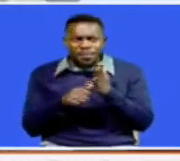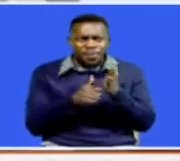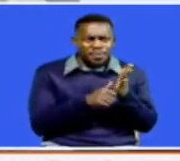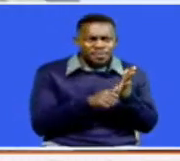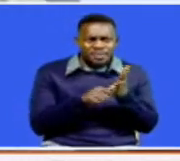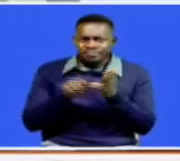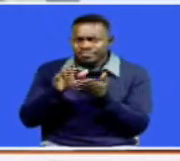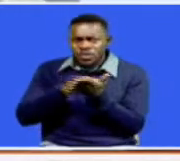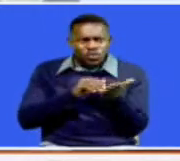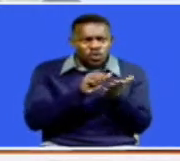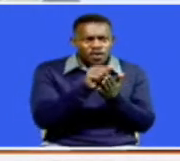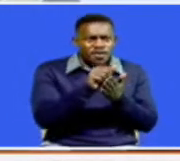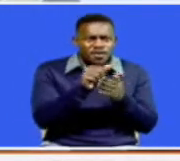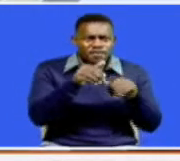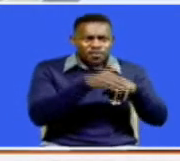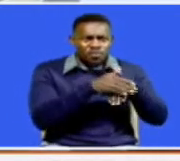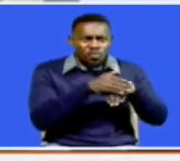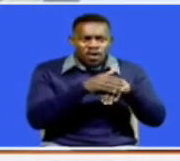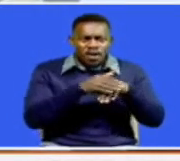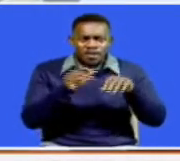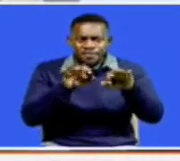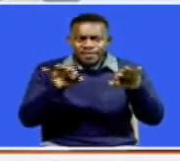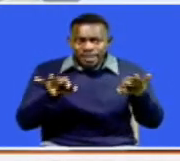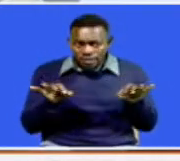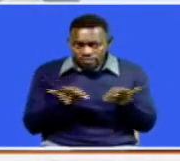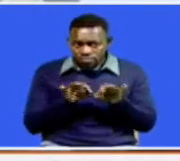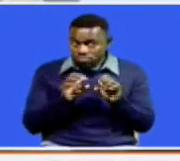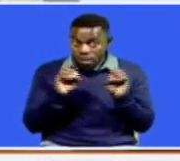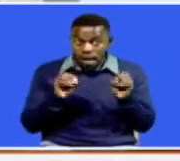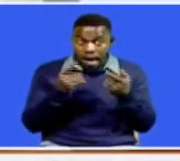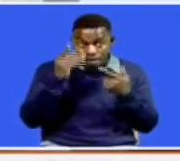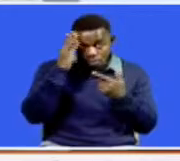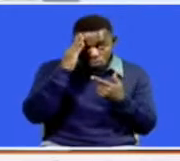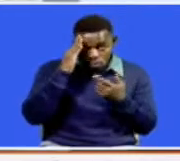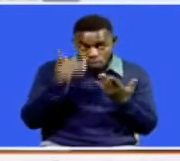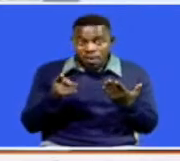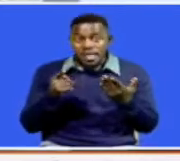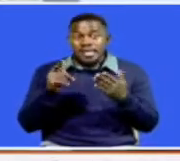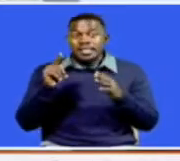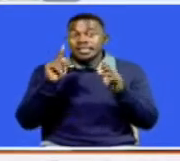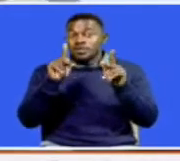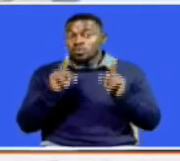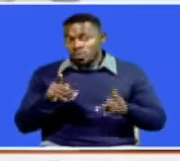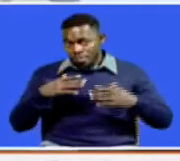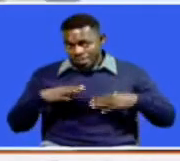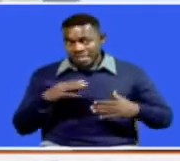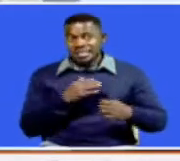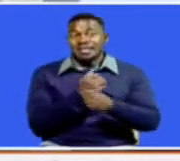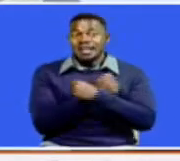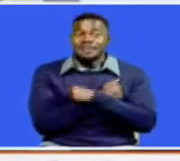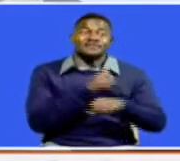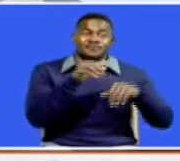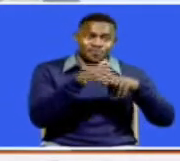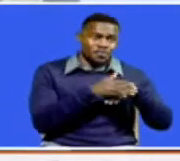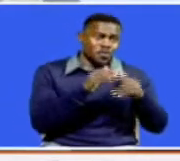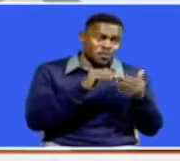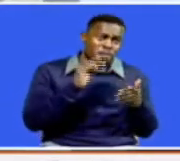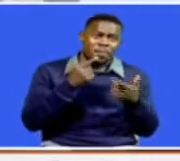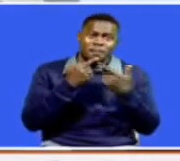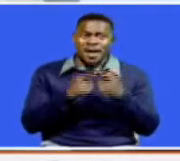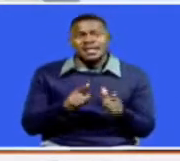and indeed the fans were overwhelmed by that. But I think we must be very clear